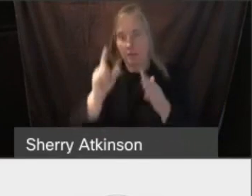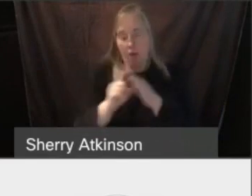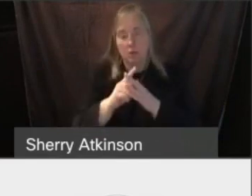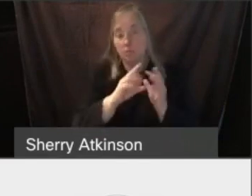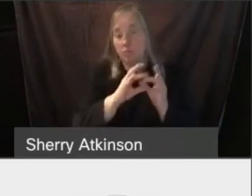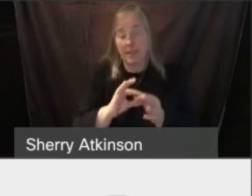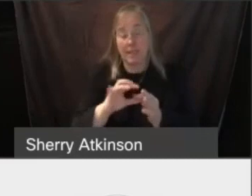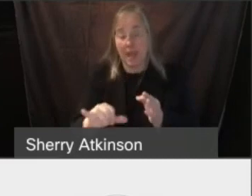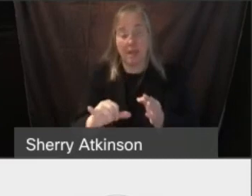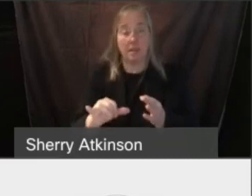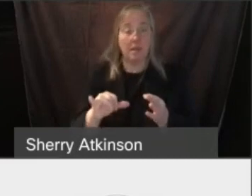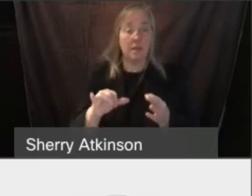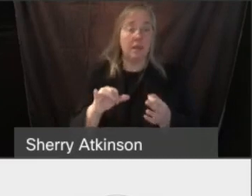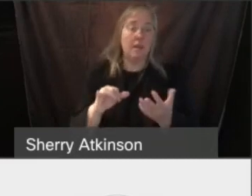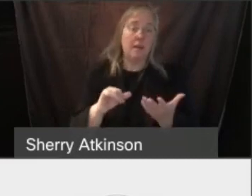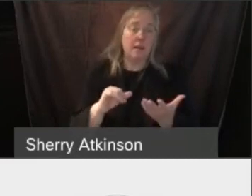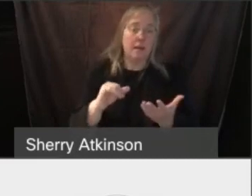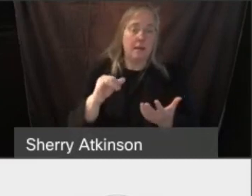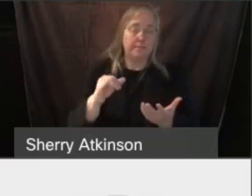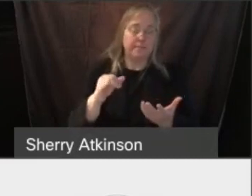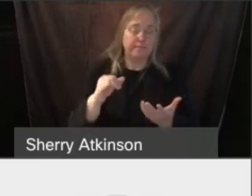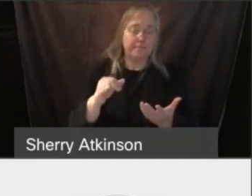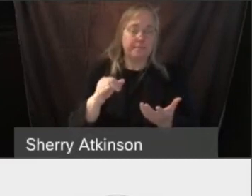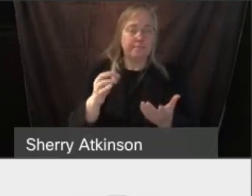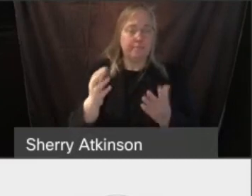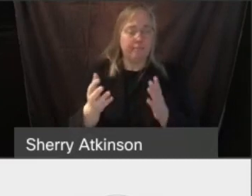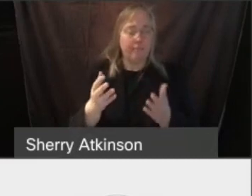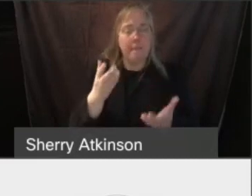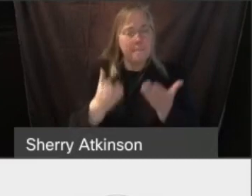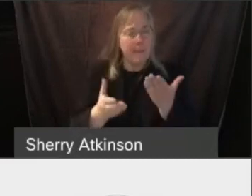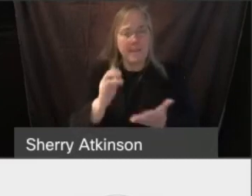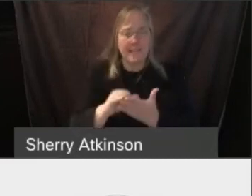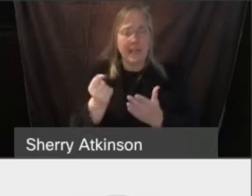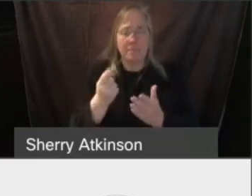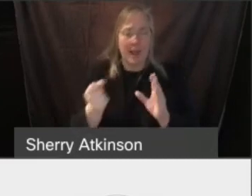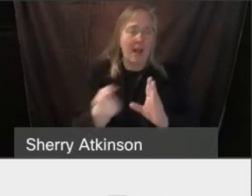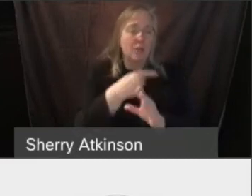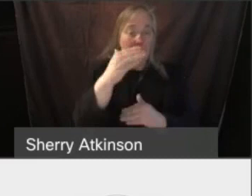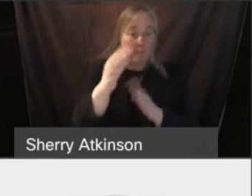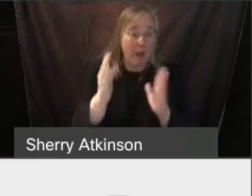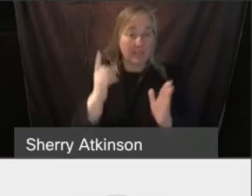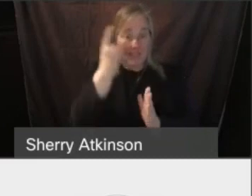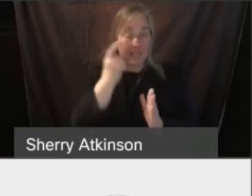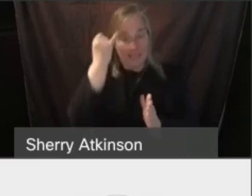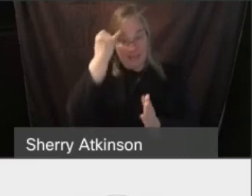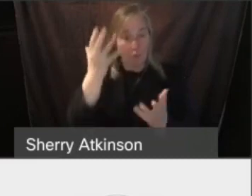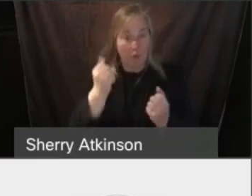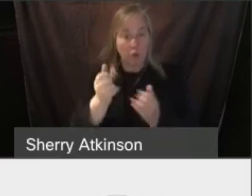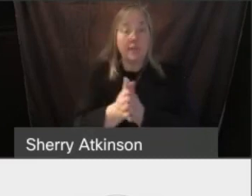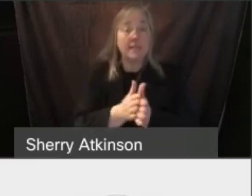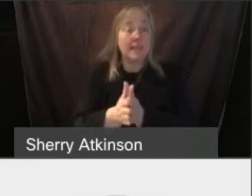that, thinking about, and it's maybe a little outside the box thinking, but if you wanted to